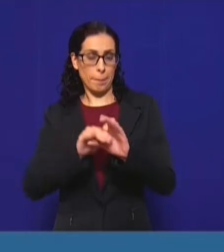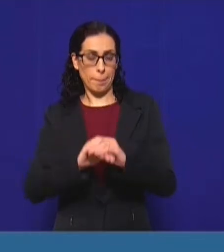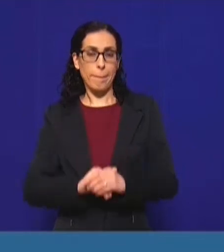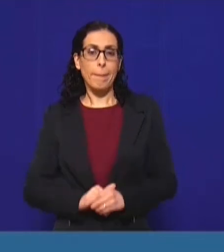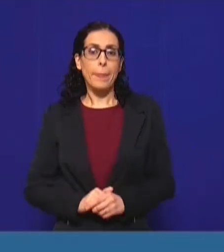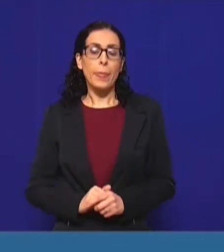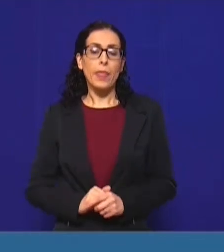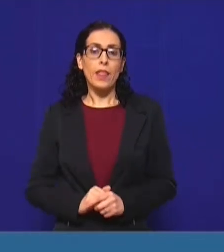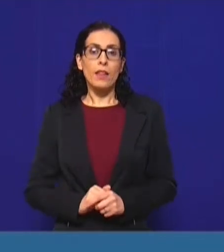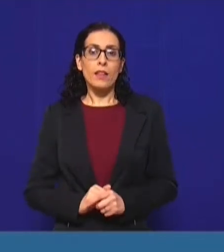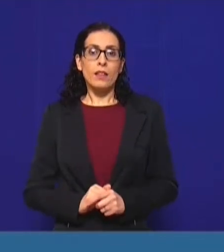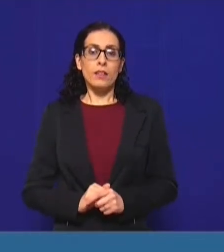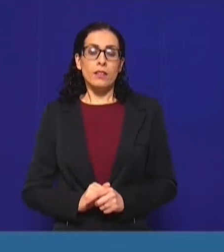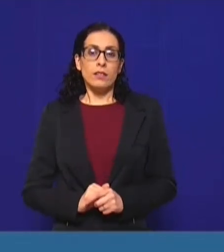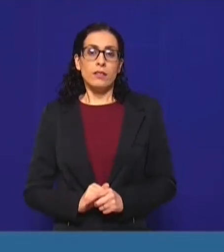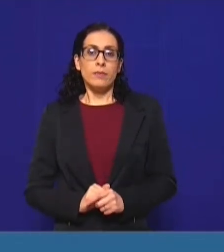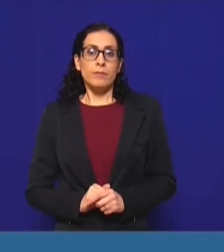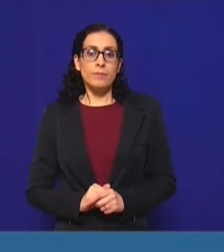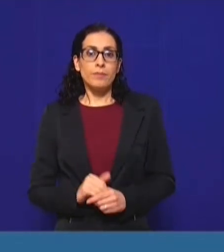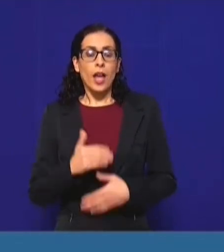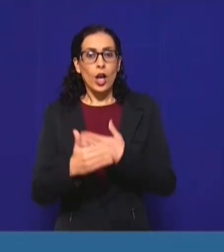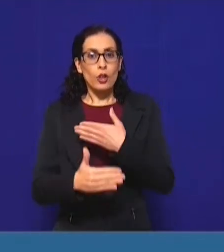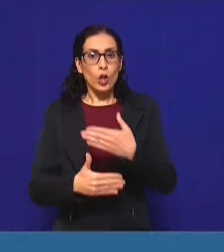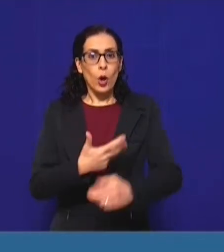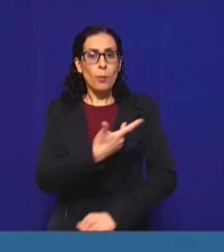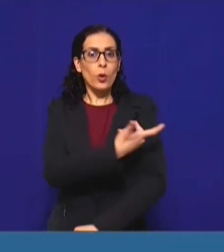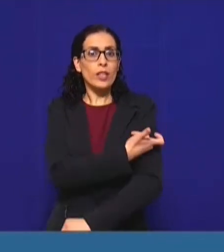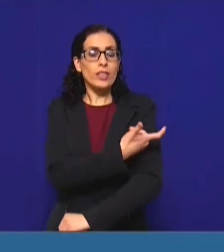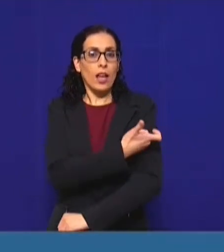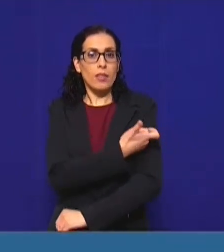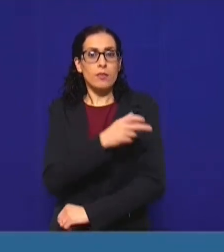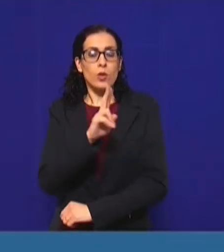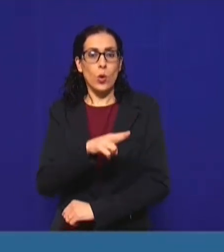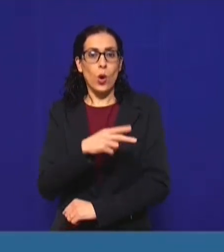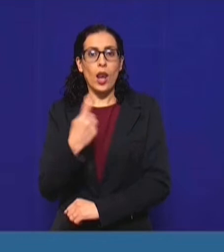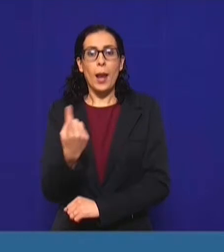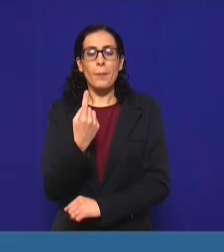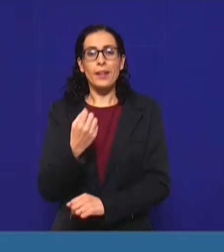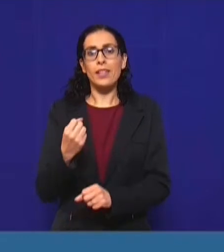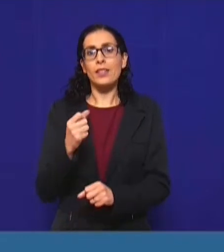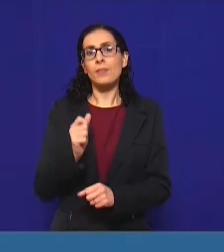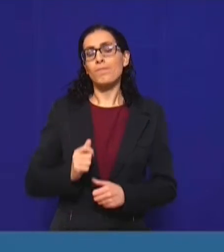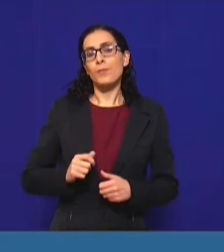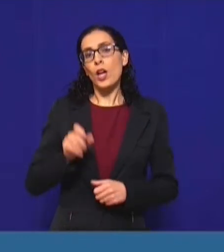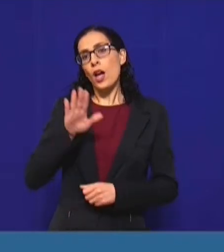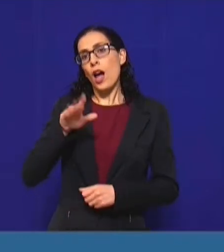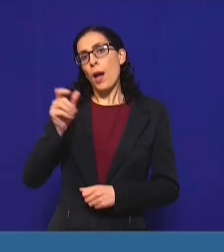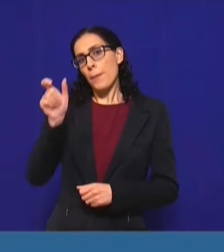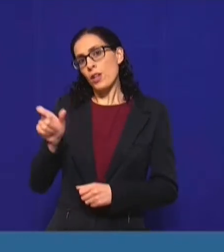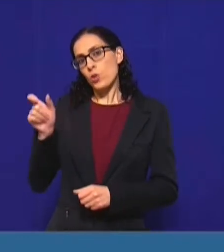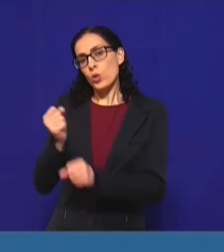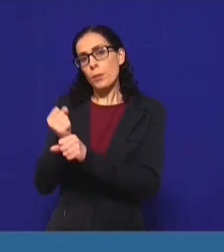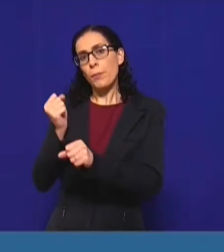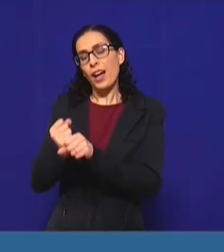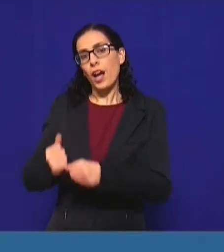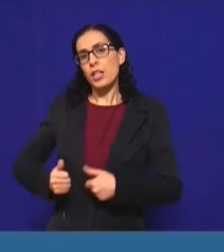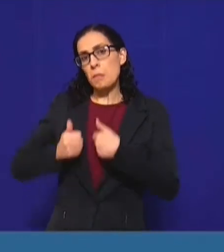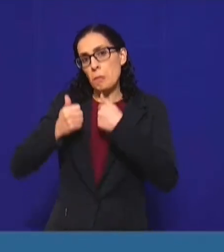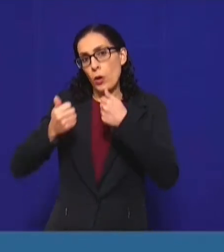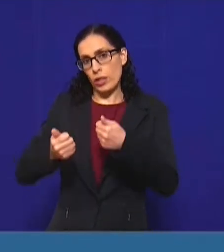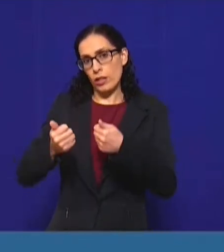anka għaddejn tajjeb ħafna bil-tilqim ta' l-essential workers u anka il-frontliners li huma